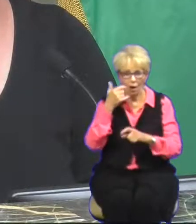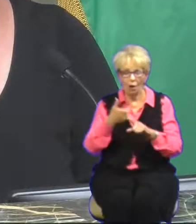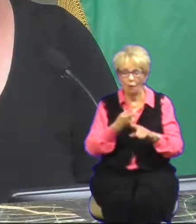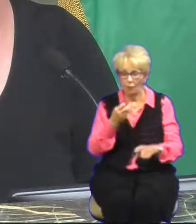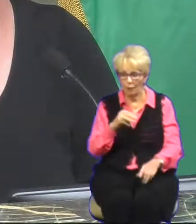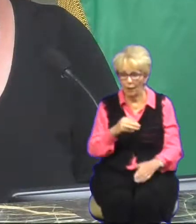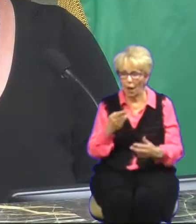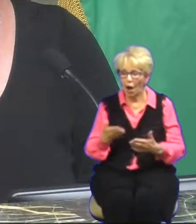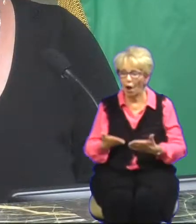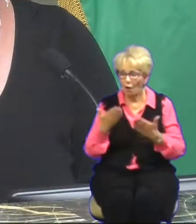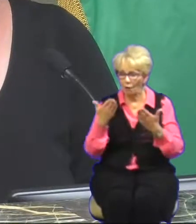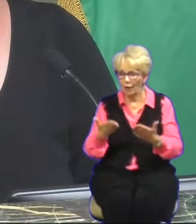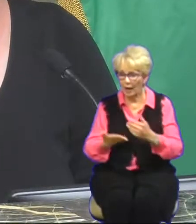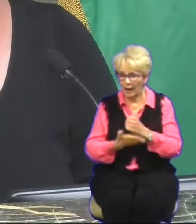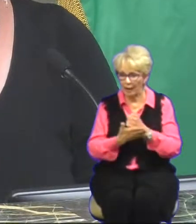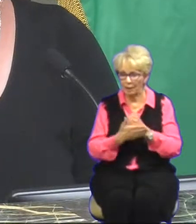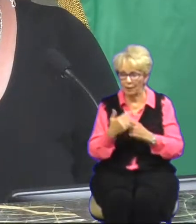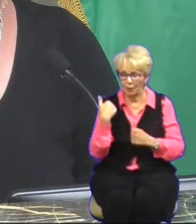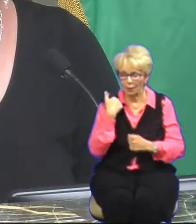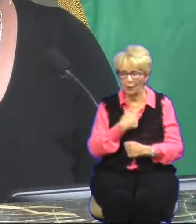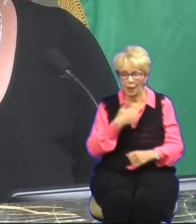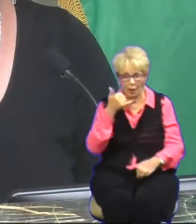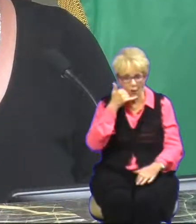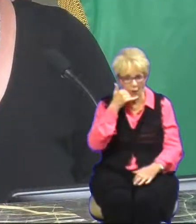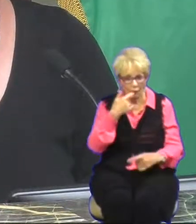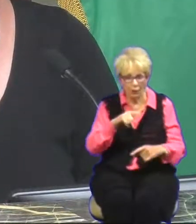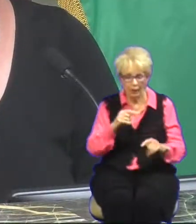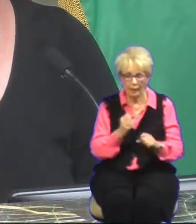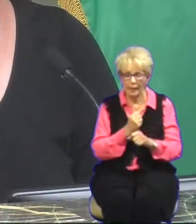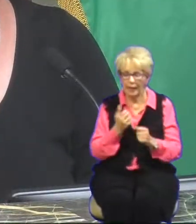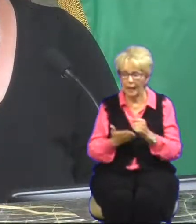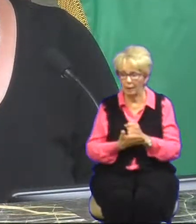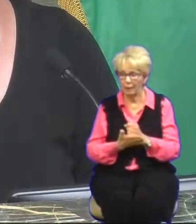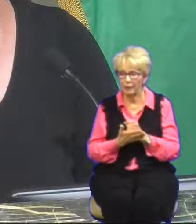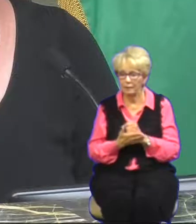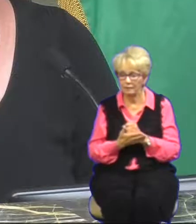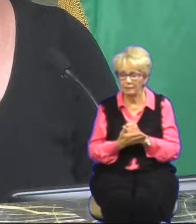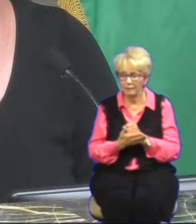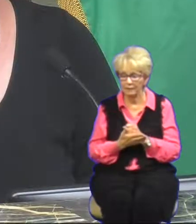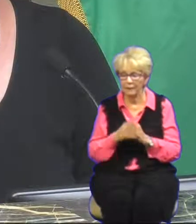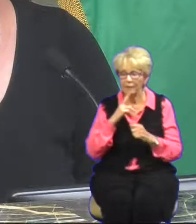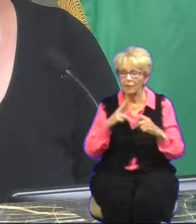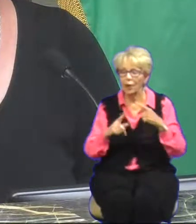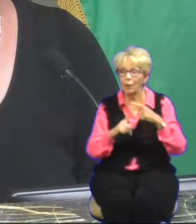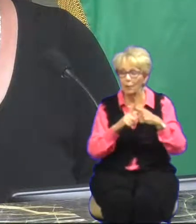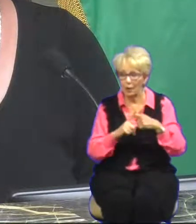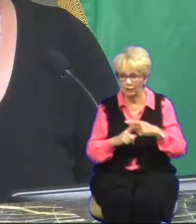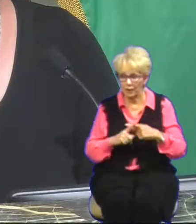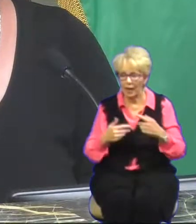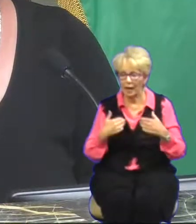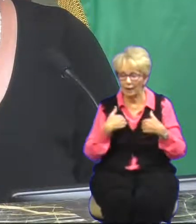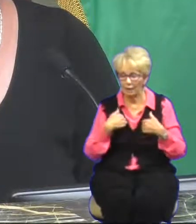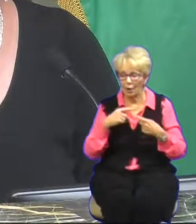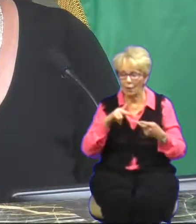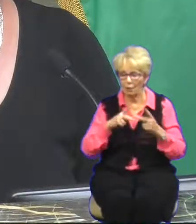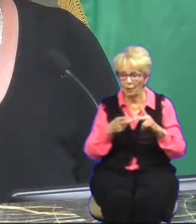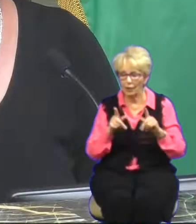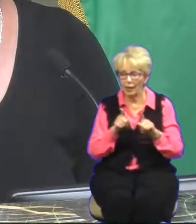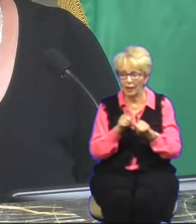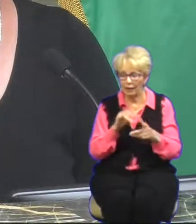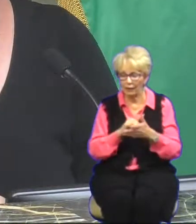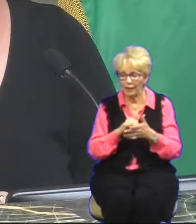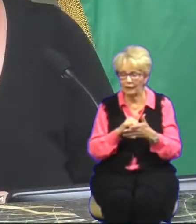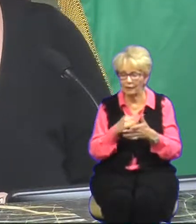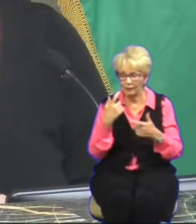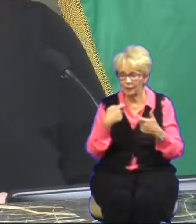them offering the help as we were calling around to try to get the help, so it's very positive to have partnerships like that in the